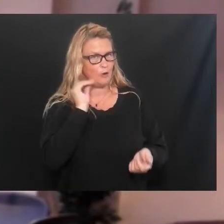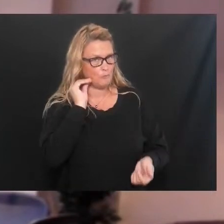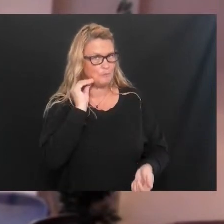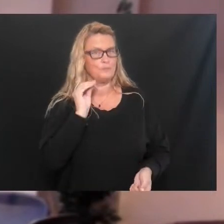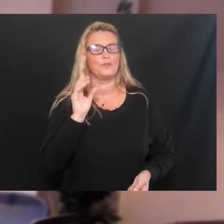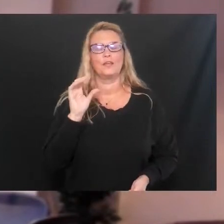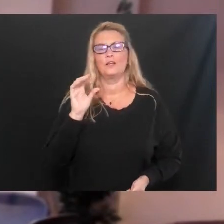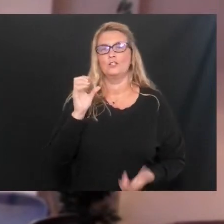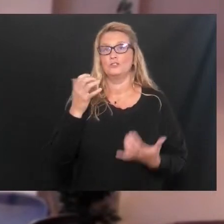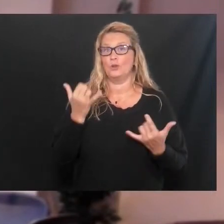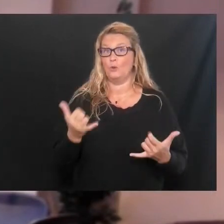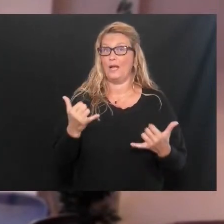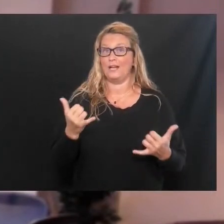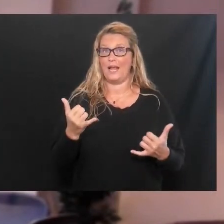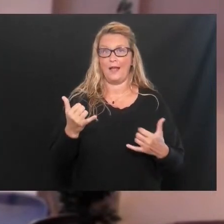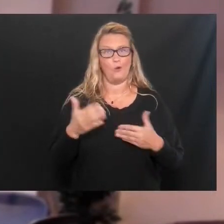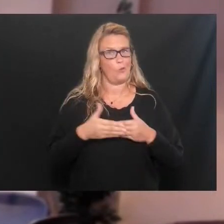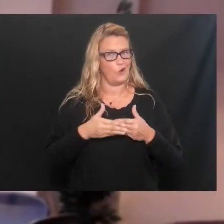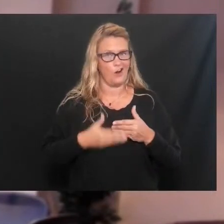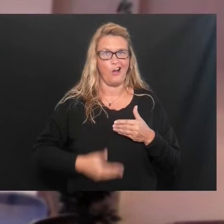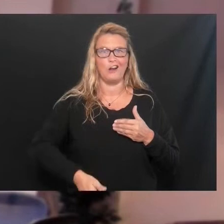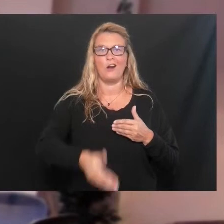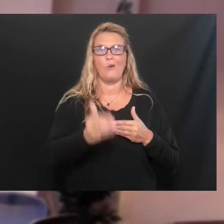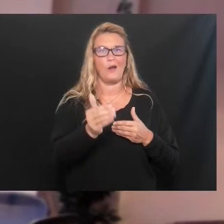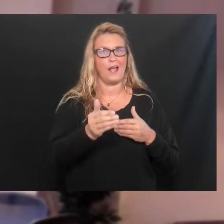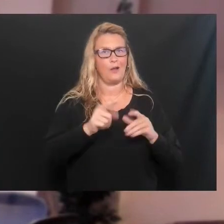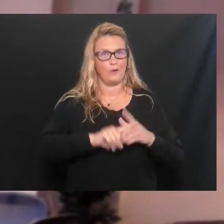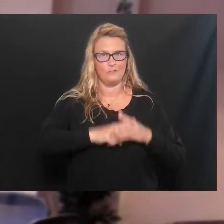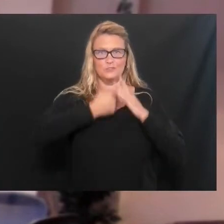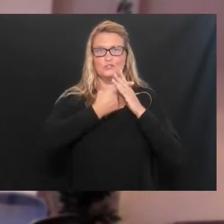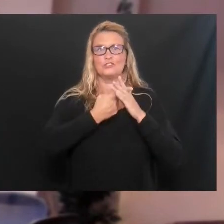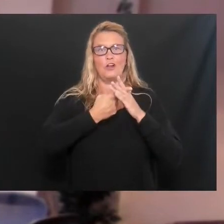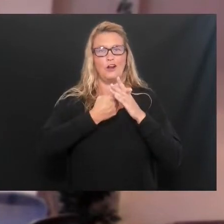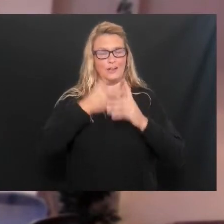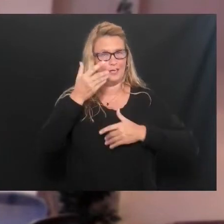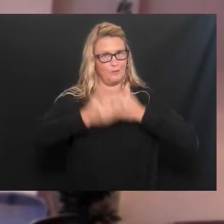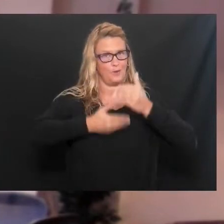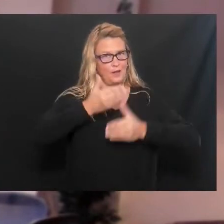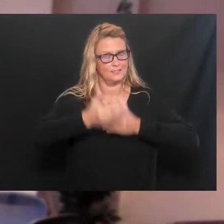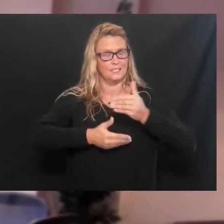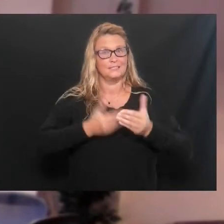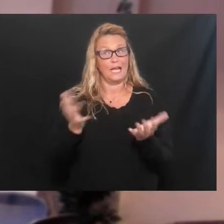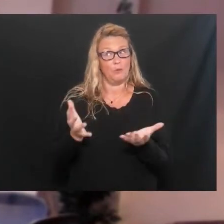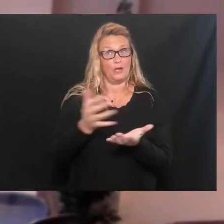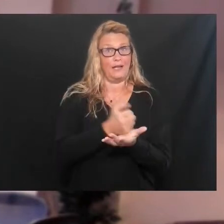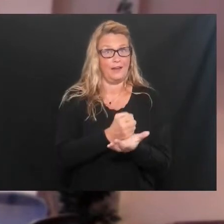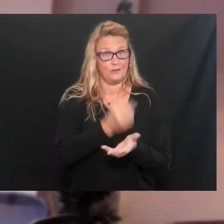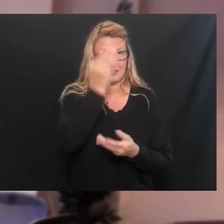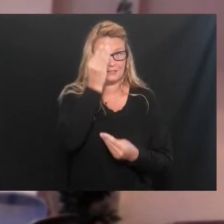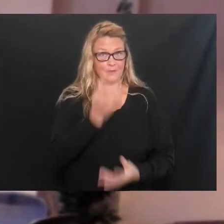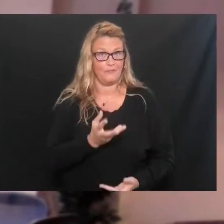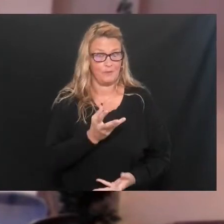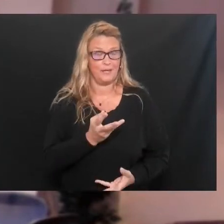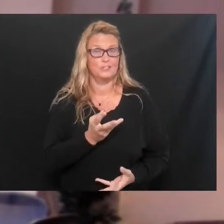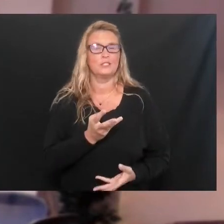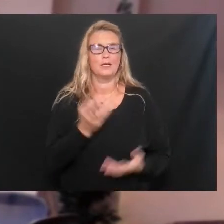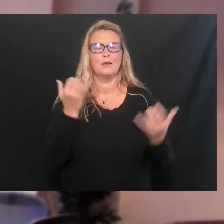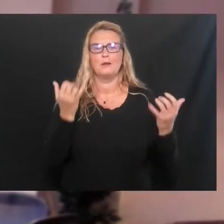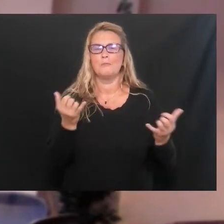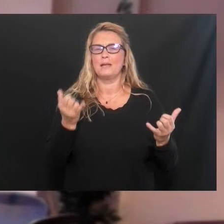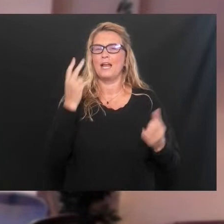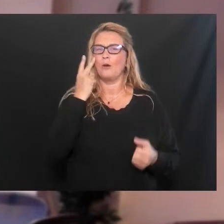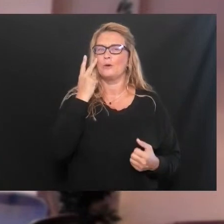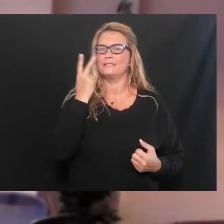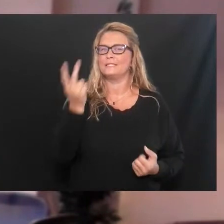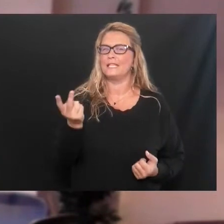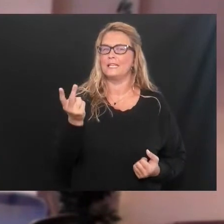are underway. We are still gathering lots of information, but we are starting to see some of the